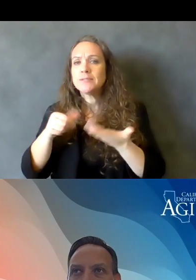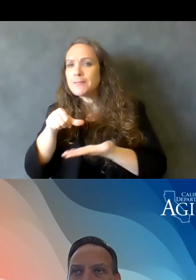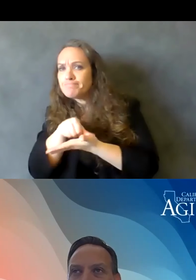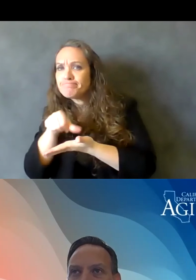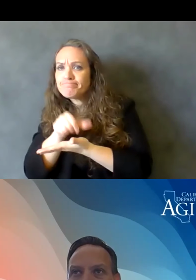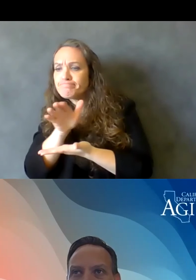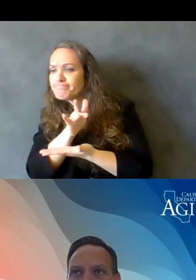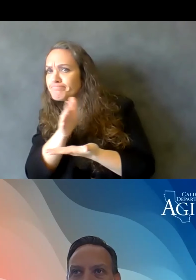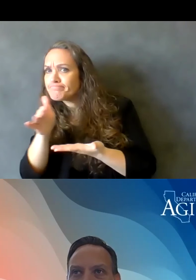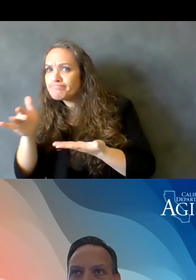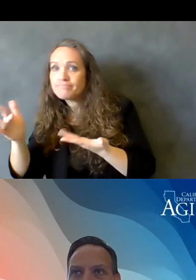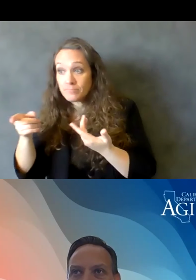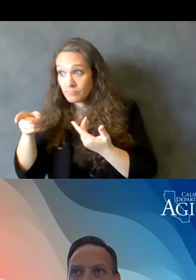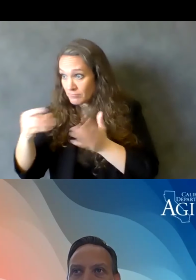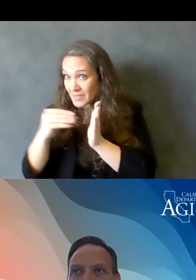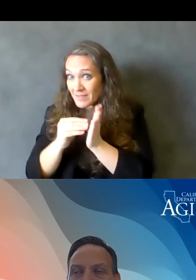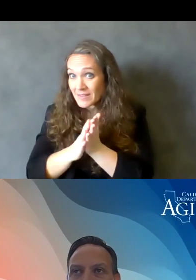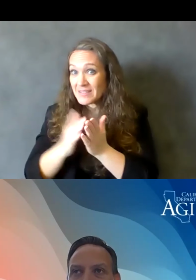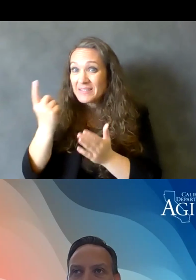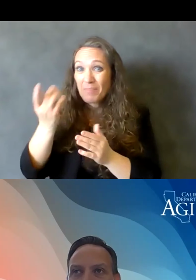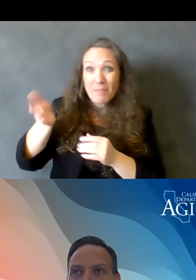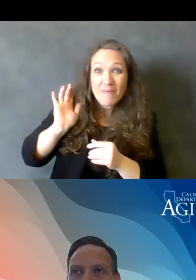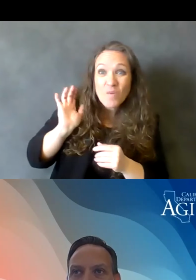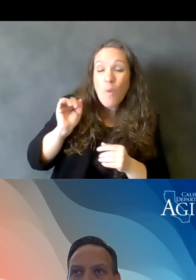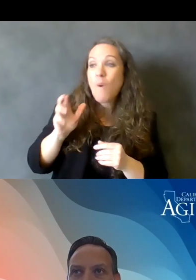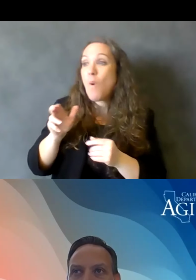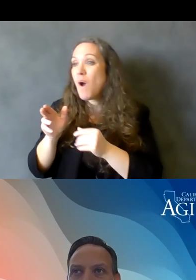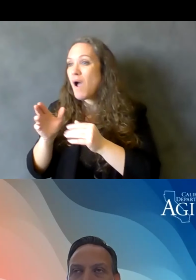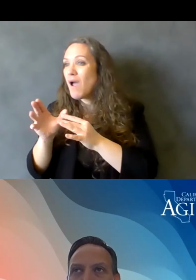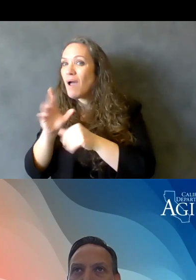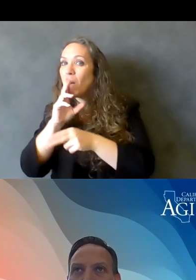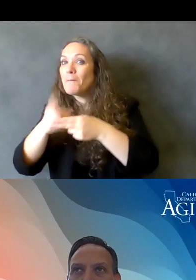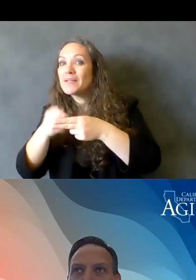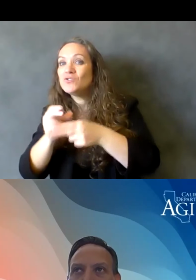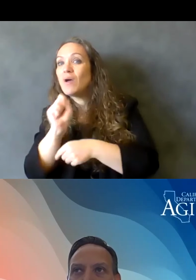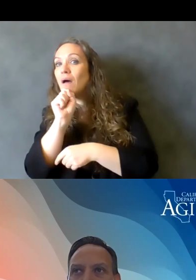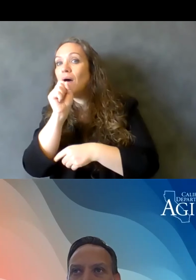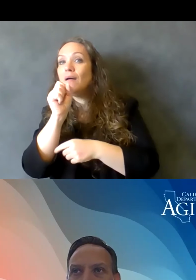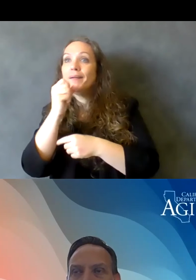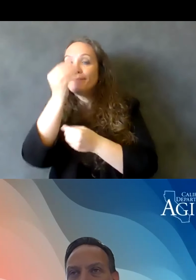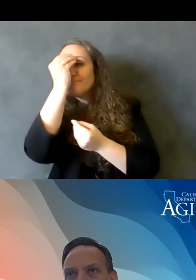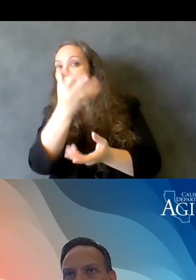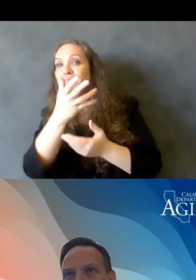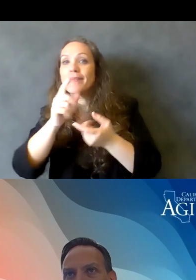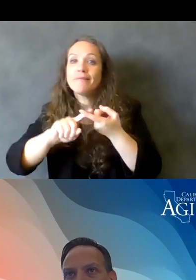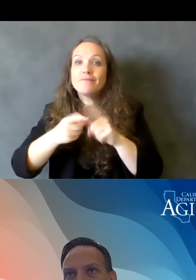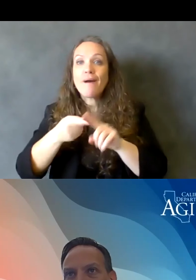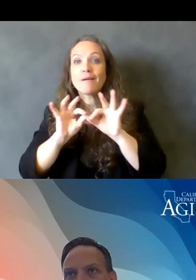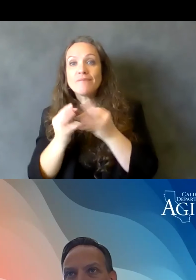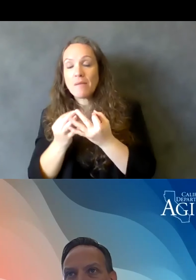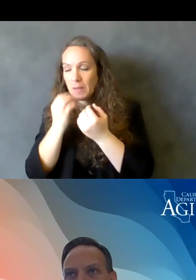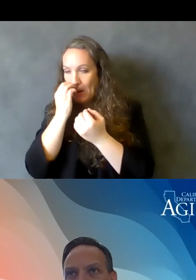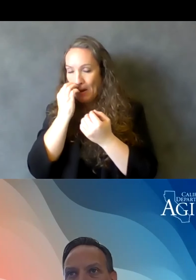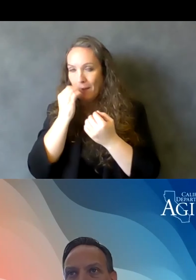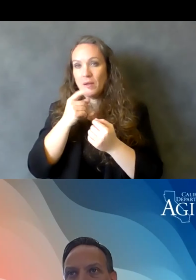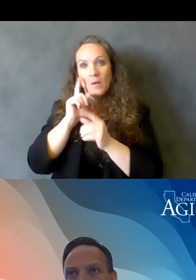anything that the patient might have put down in writing or talking to friends and family members, in order to understand what the wishes of the